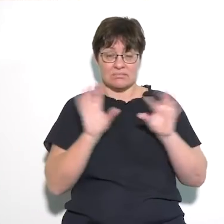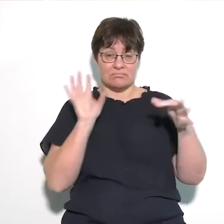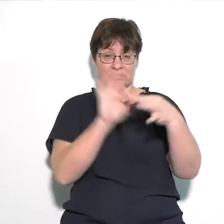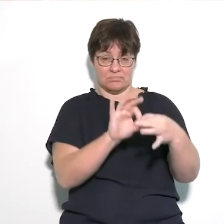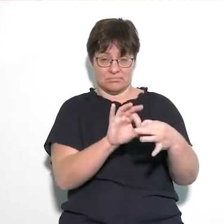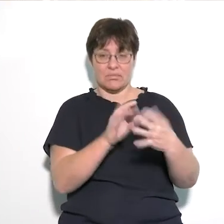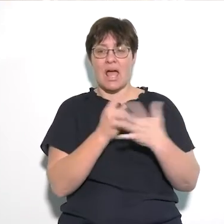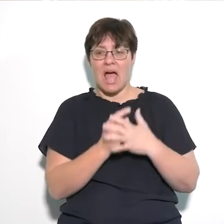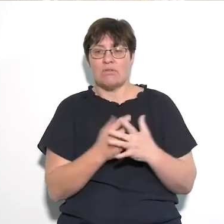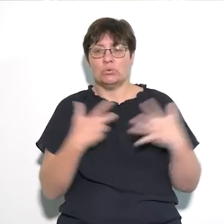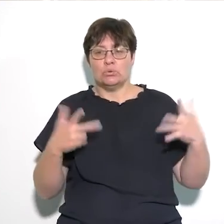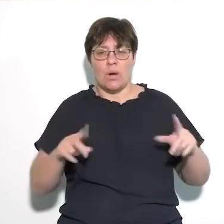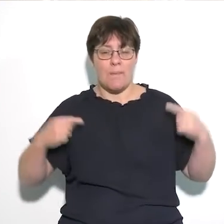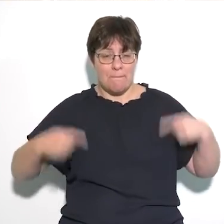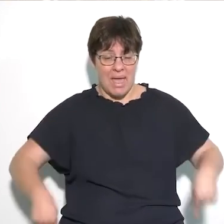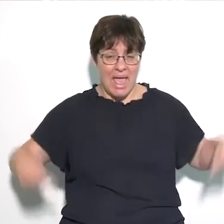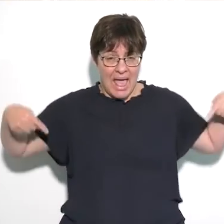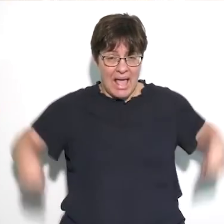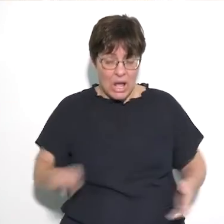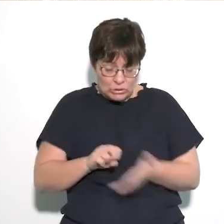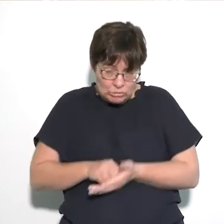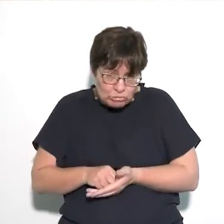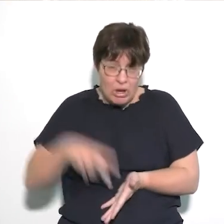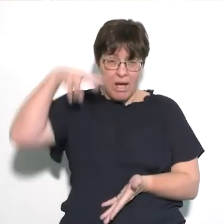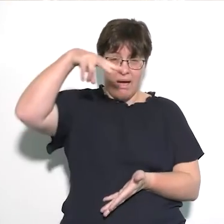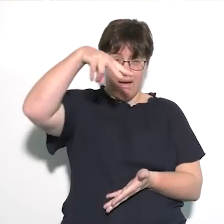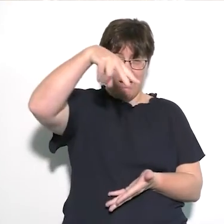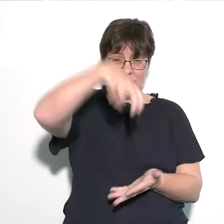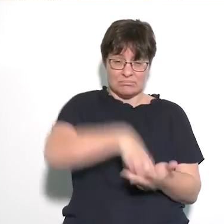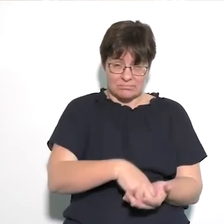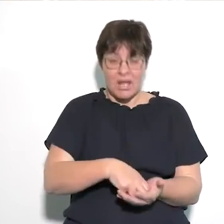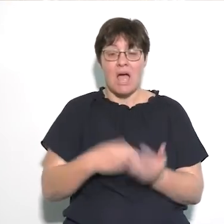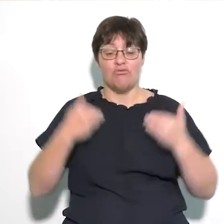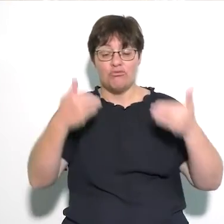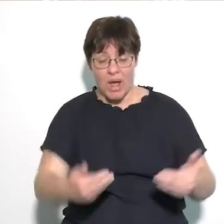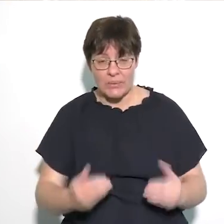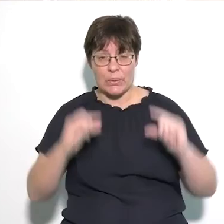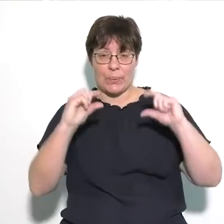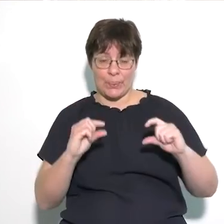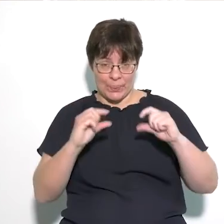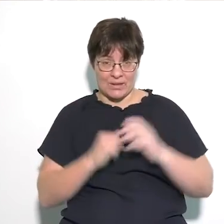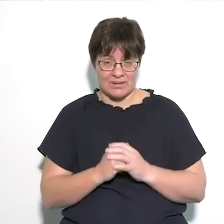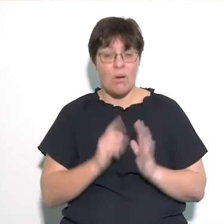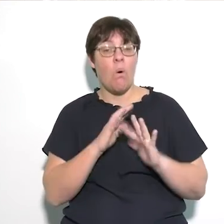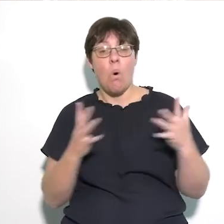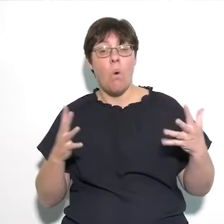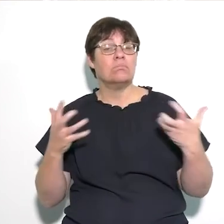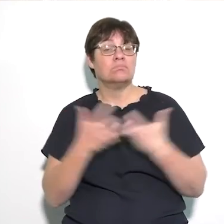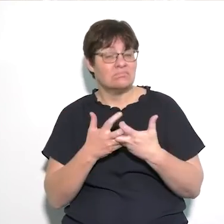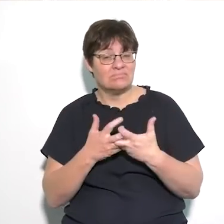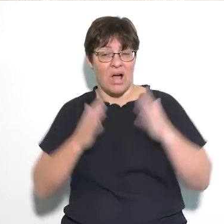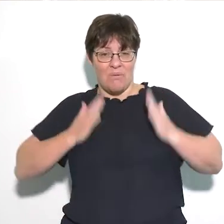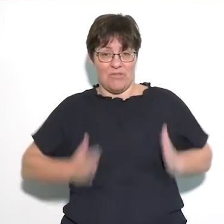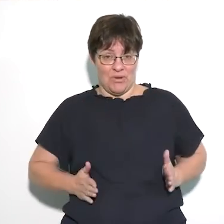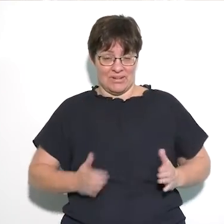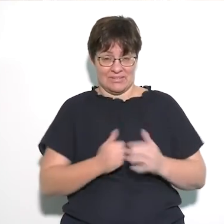he's got 2 big back jumping legs and 2 smaller legs, all joined to